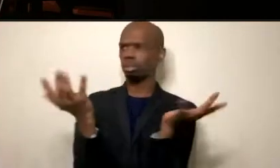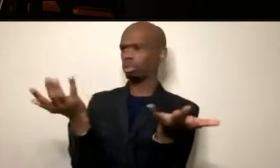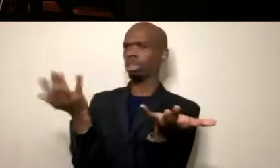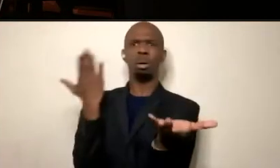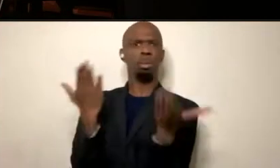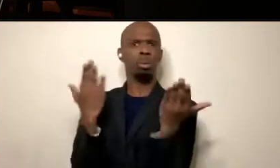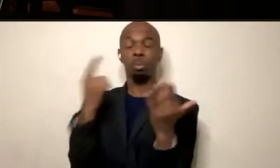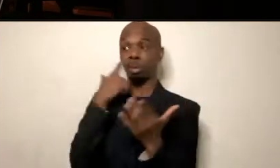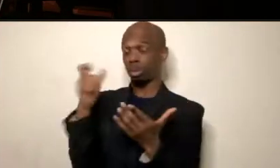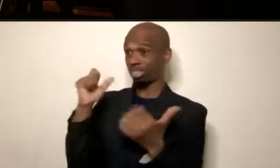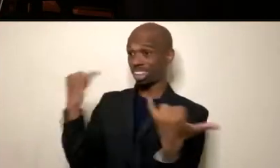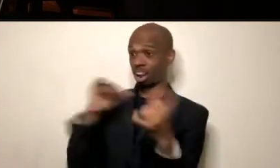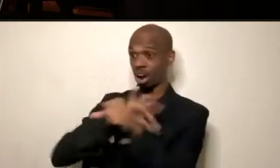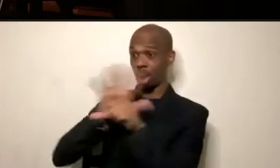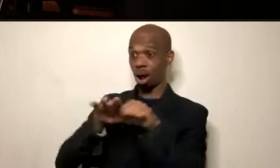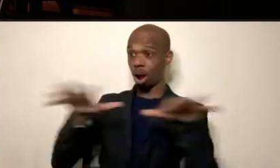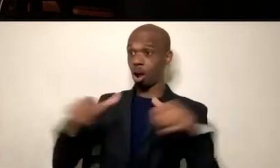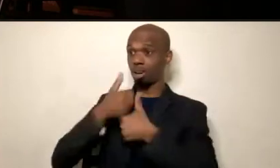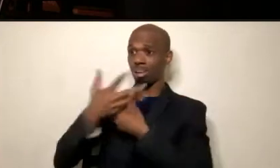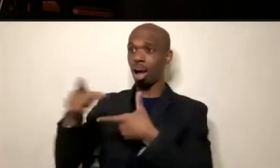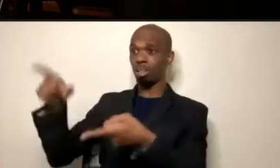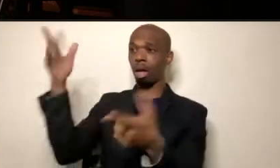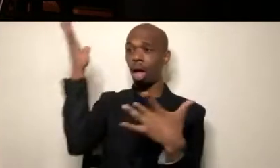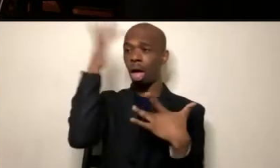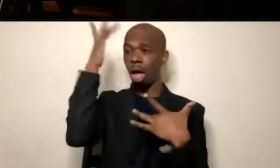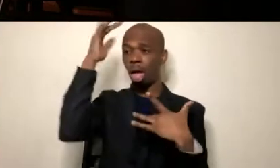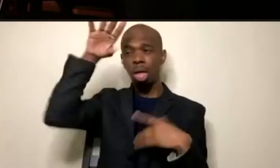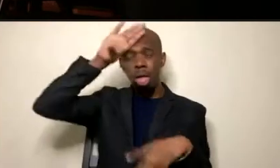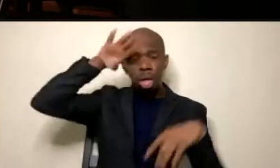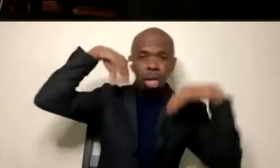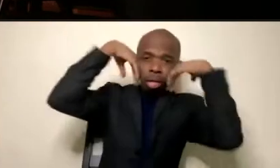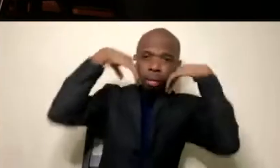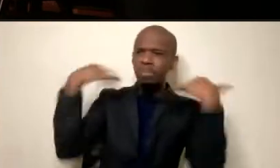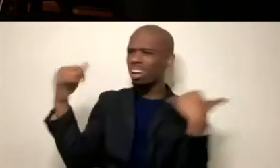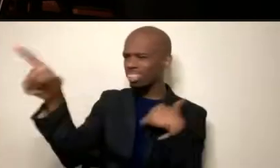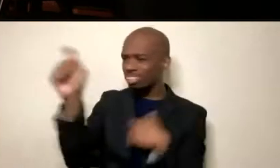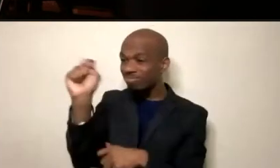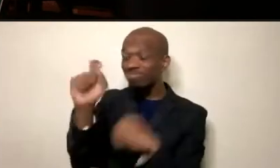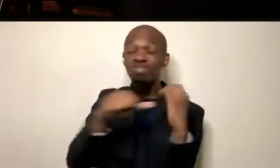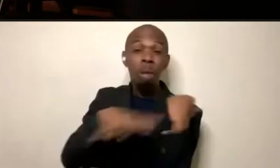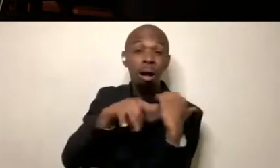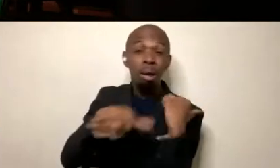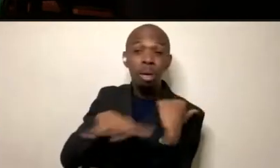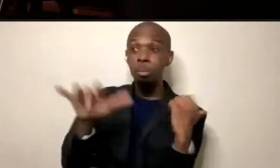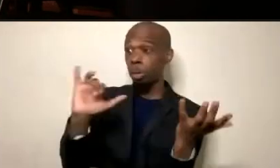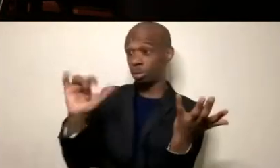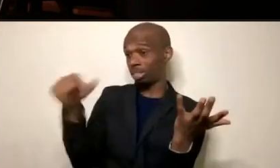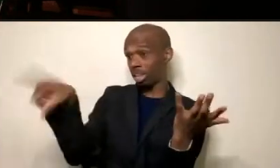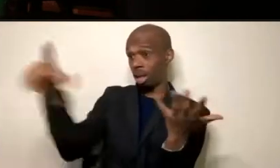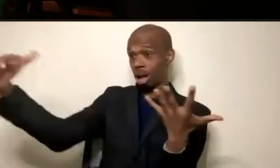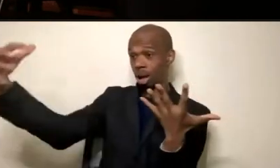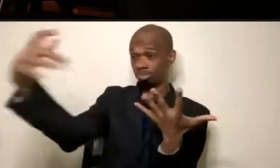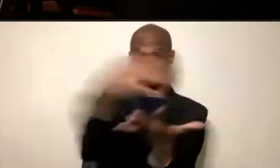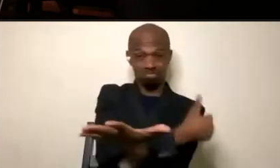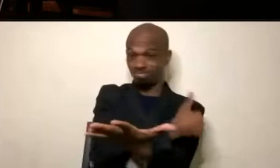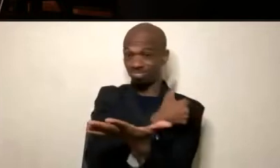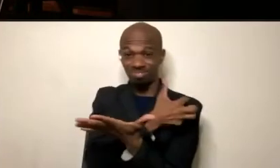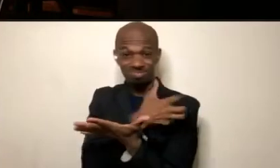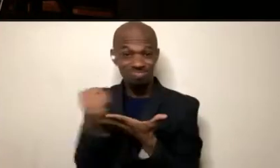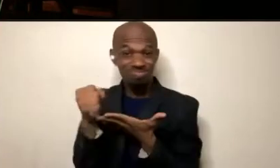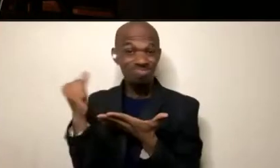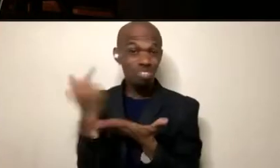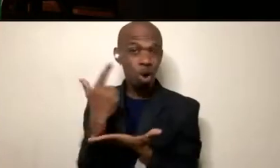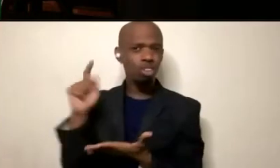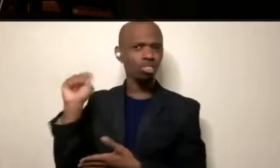everybody's cleaning up the shelves of toilet paper? So I come in the store, I'm the only brown one, you know, I live in Noe Valley in